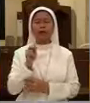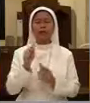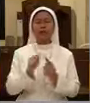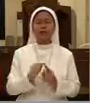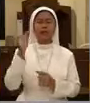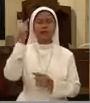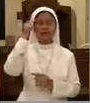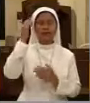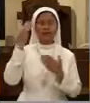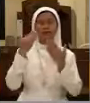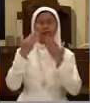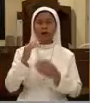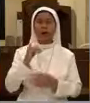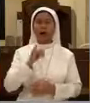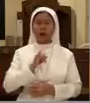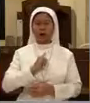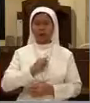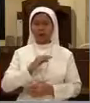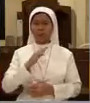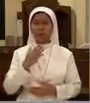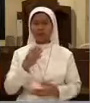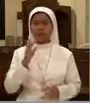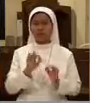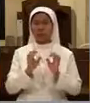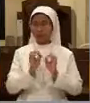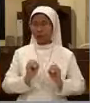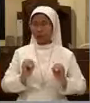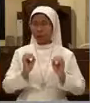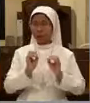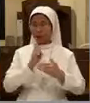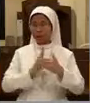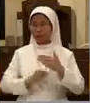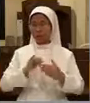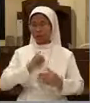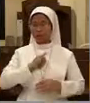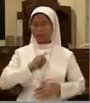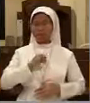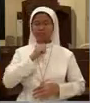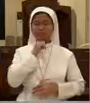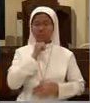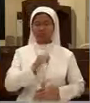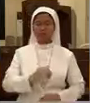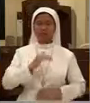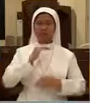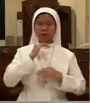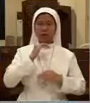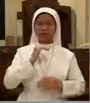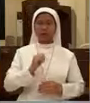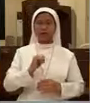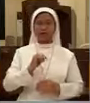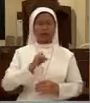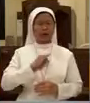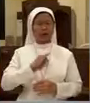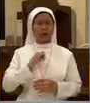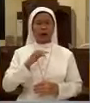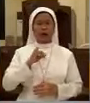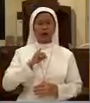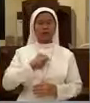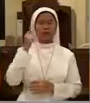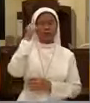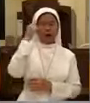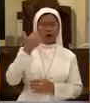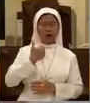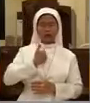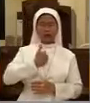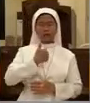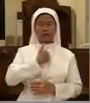will just satisfy my own desires. In the end, I am accountable only to myself. I will